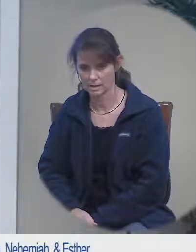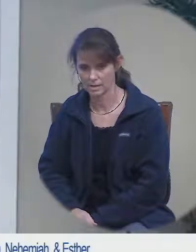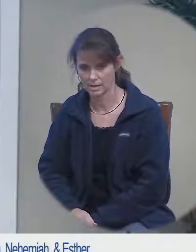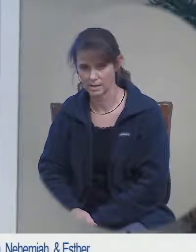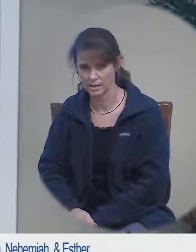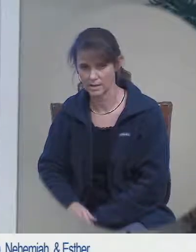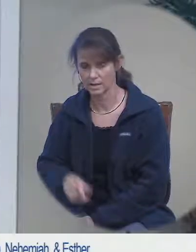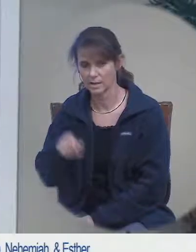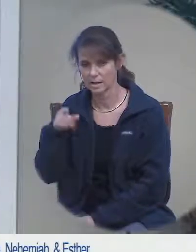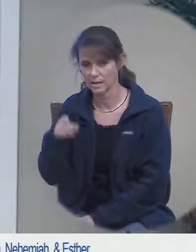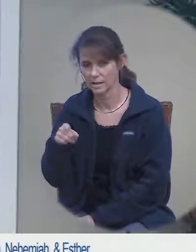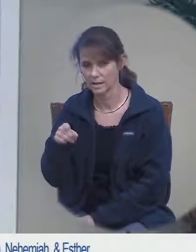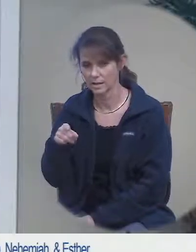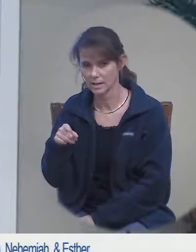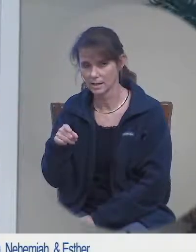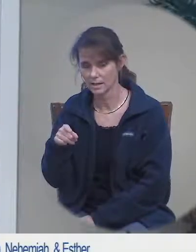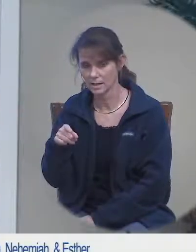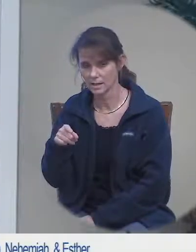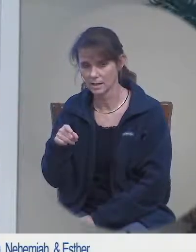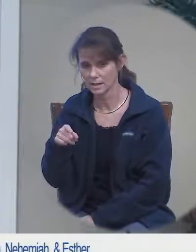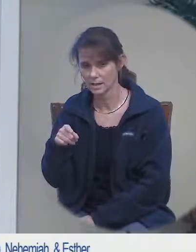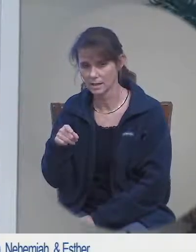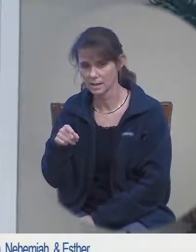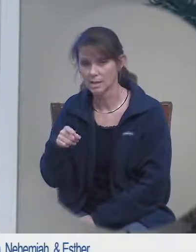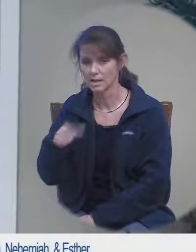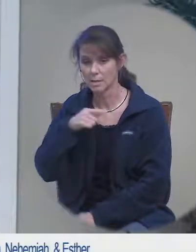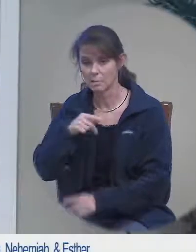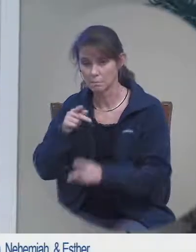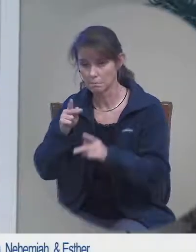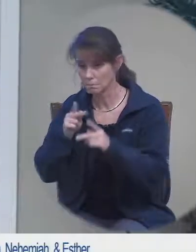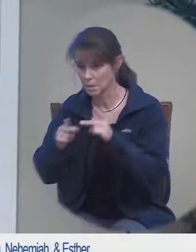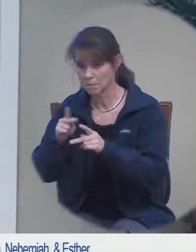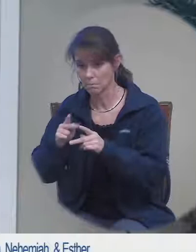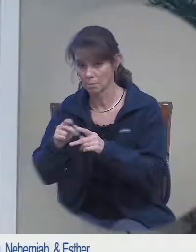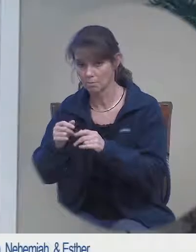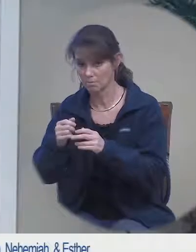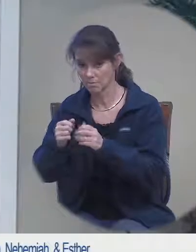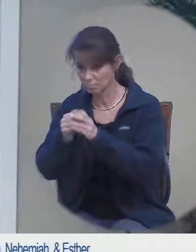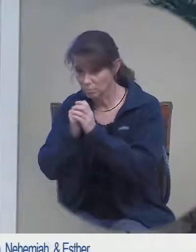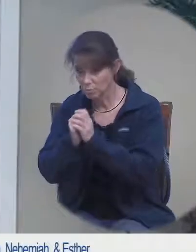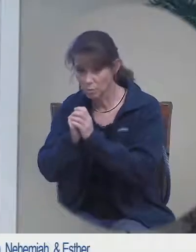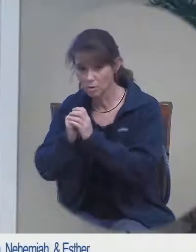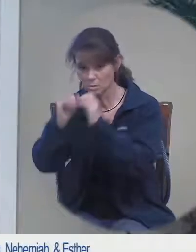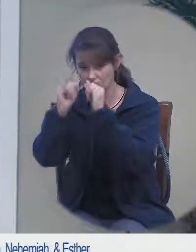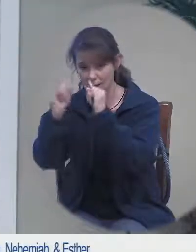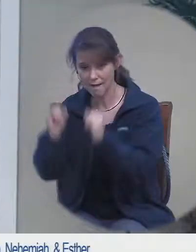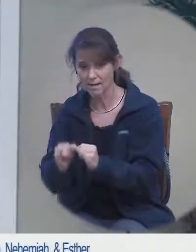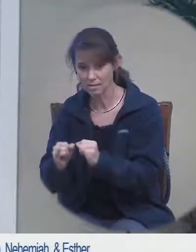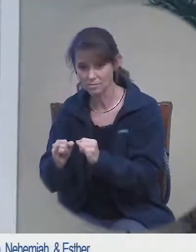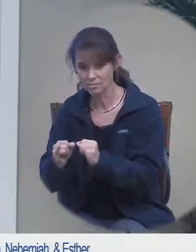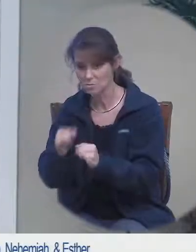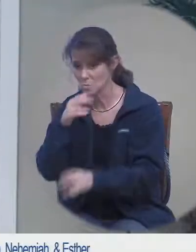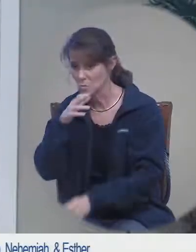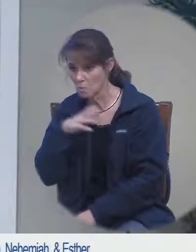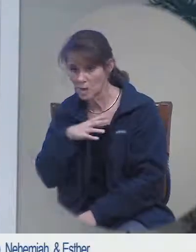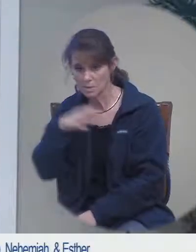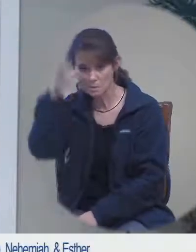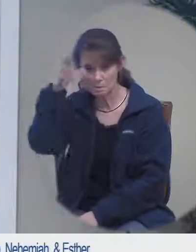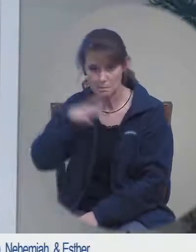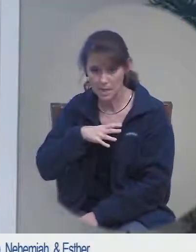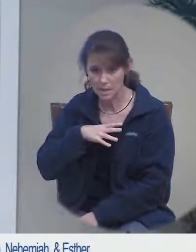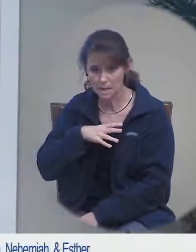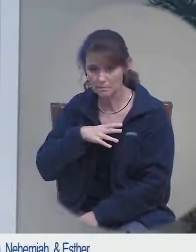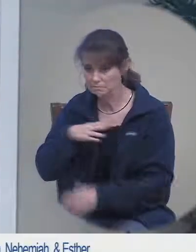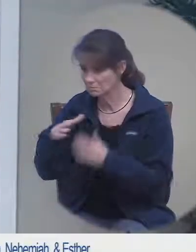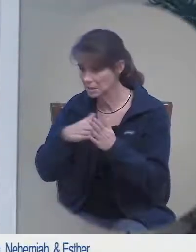Israelites astray and committed the sin of Baal Peor. But that's the first problem that Nehemiah